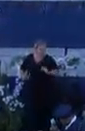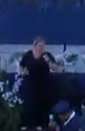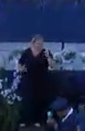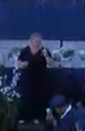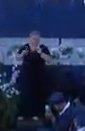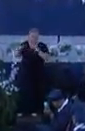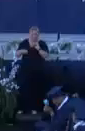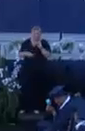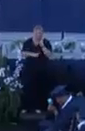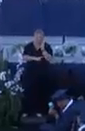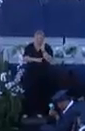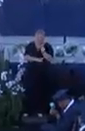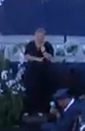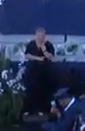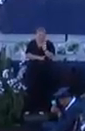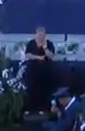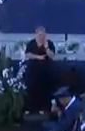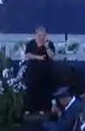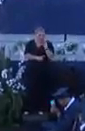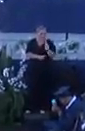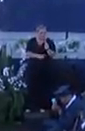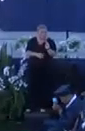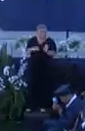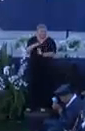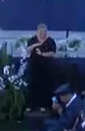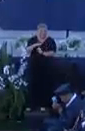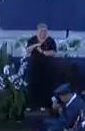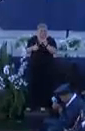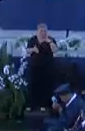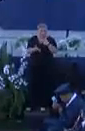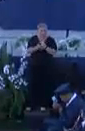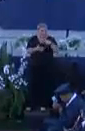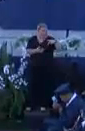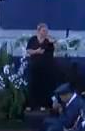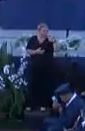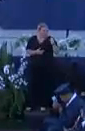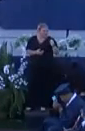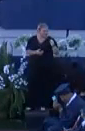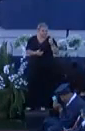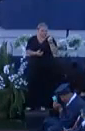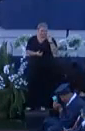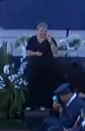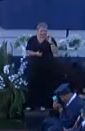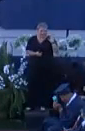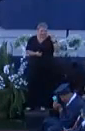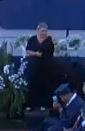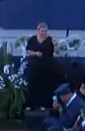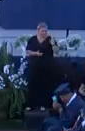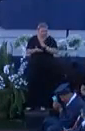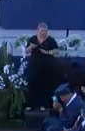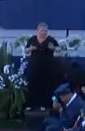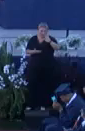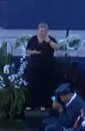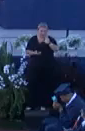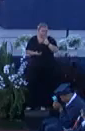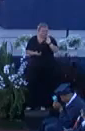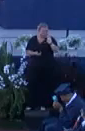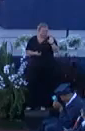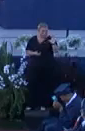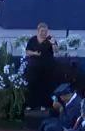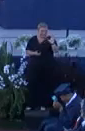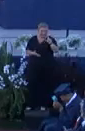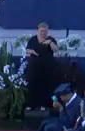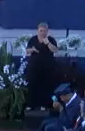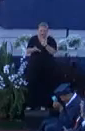Edwin Markham, McLaughlin Junior High, and graduated from Pasco High in 1990. She went to college at Columbia Basin College and